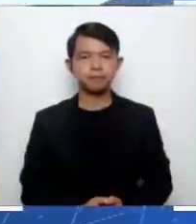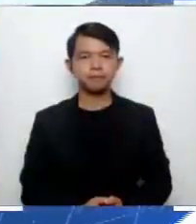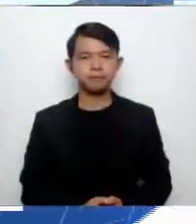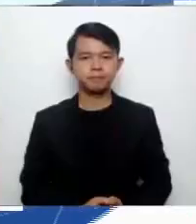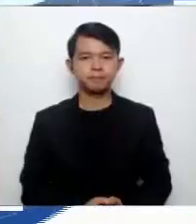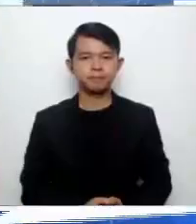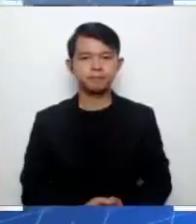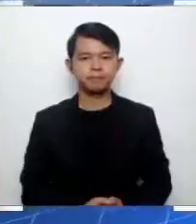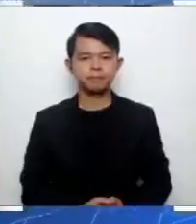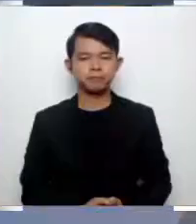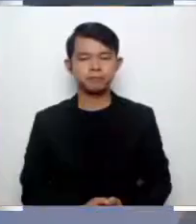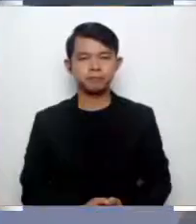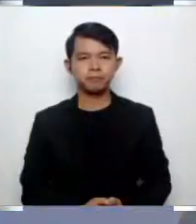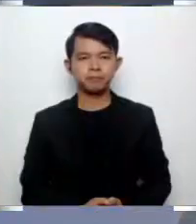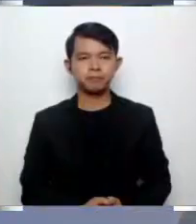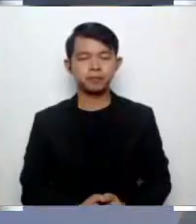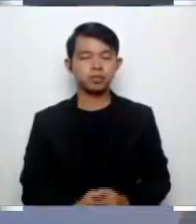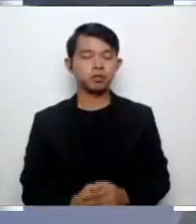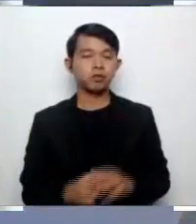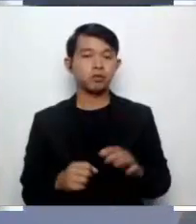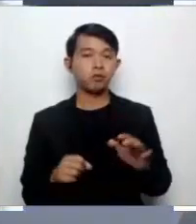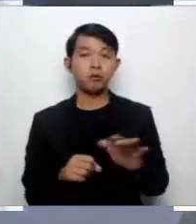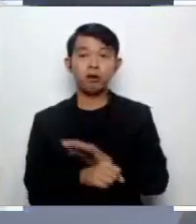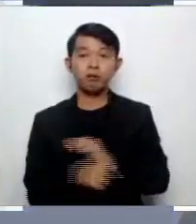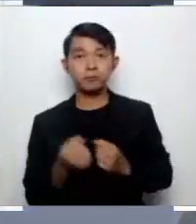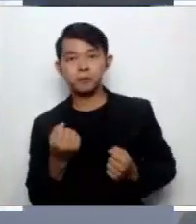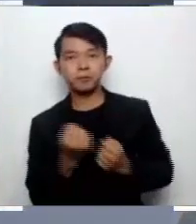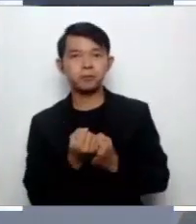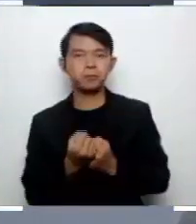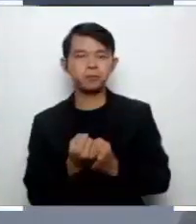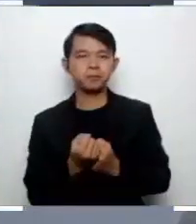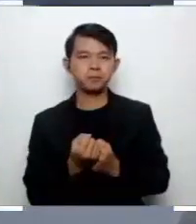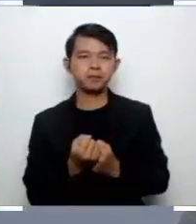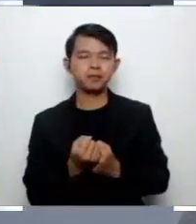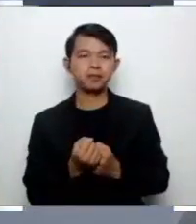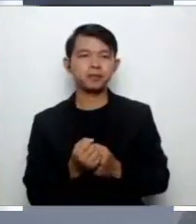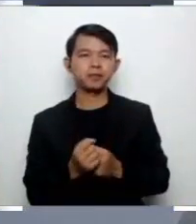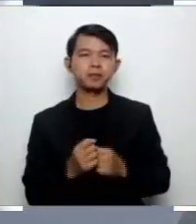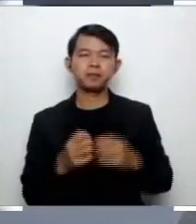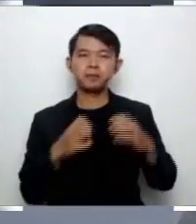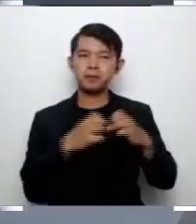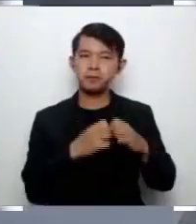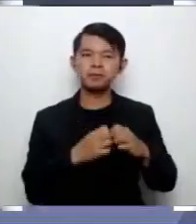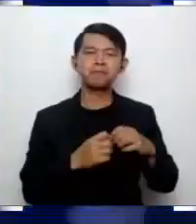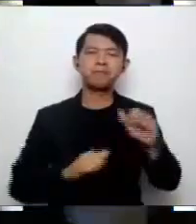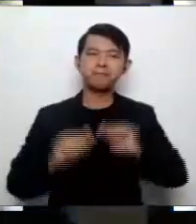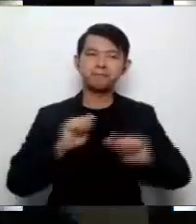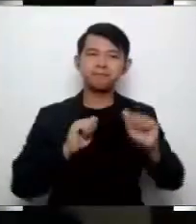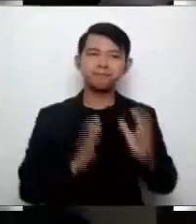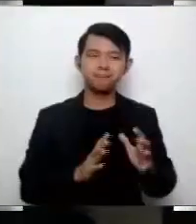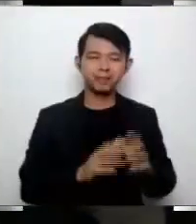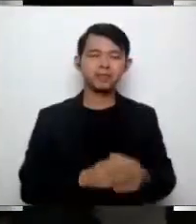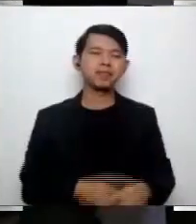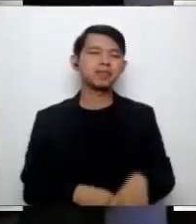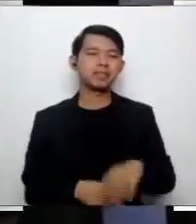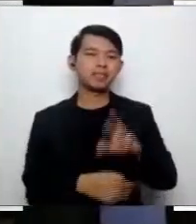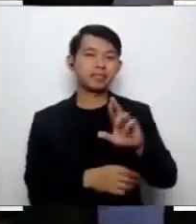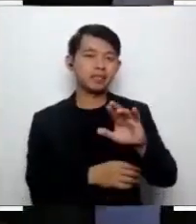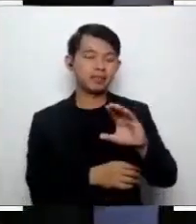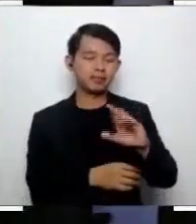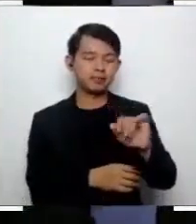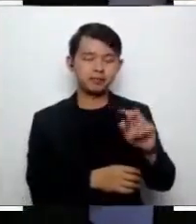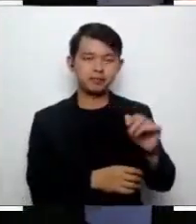Full support ang Kapuso Network sa red carpet premiere ng pelikula ni Alden Richards at Julia Montes na 5 Breakups and a